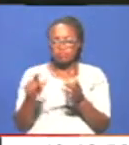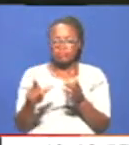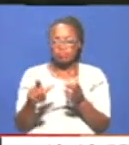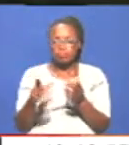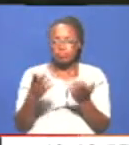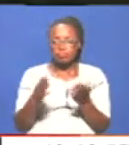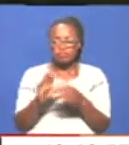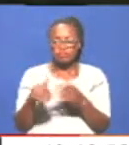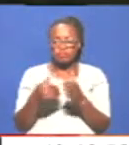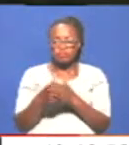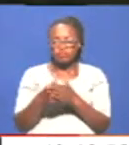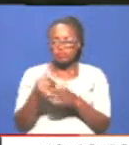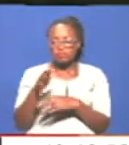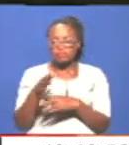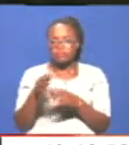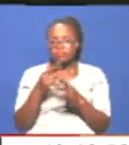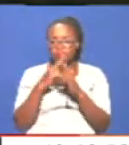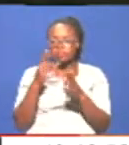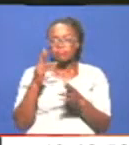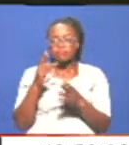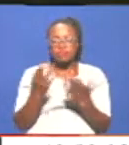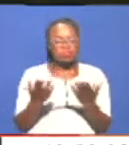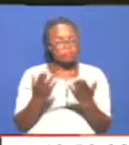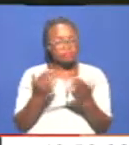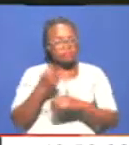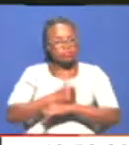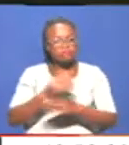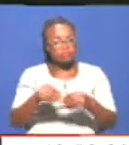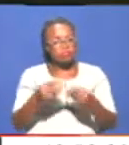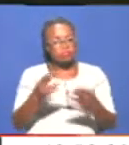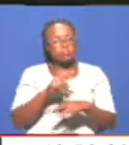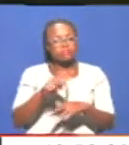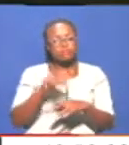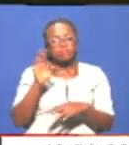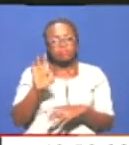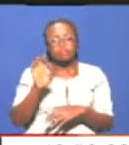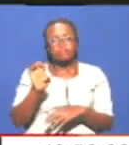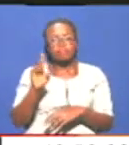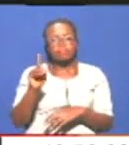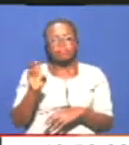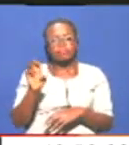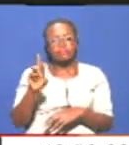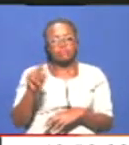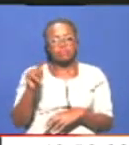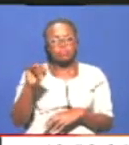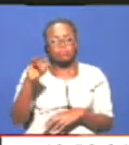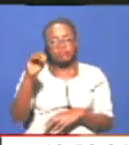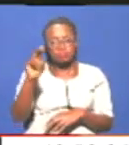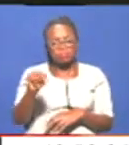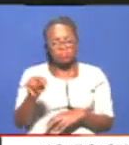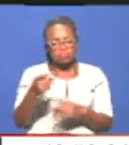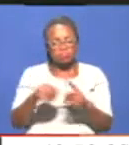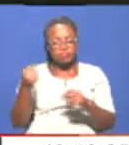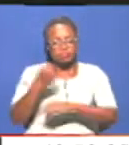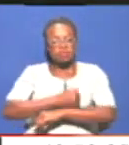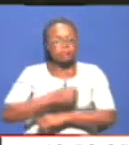schools, what's the feedback that the schools have been giving to the national federations and the feedback you received from the schools championship